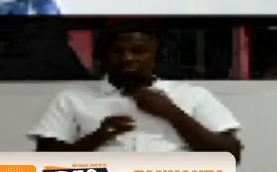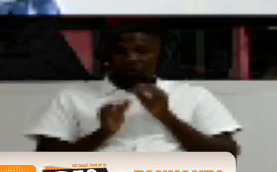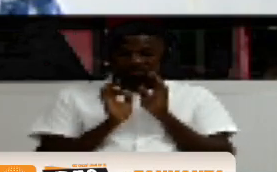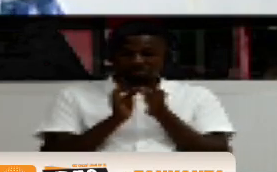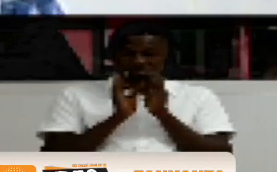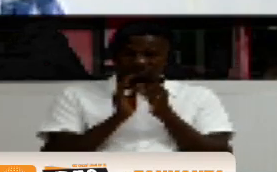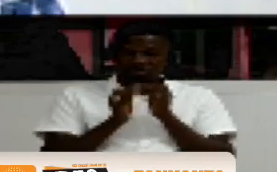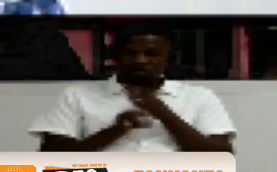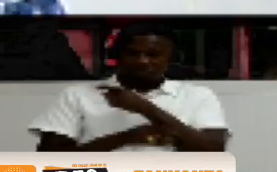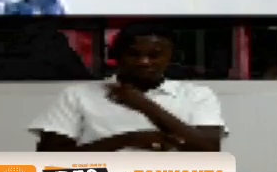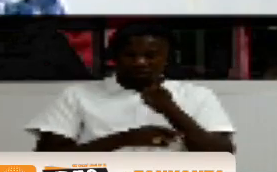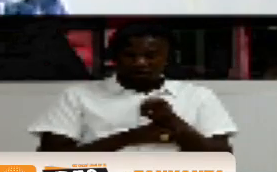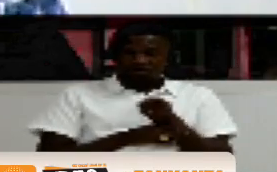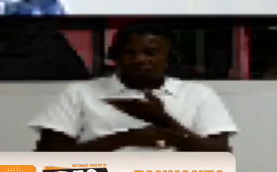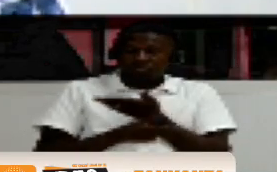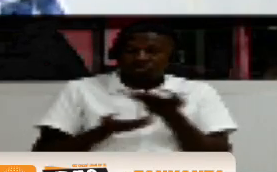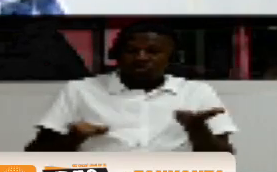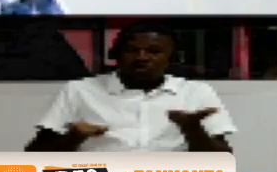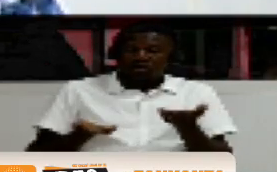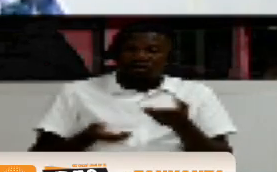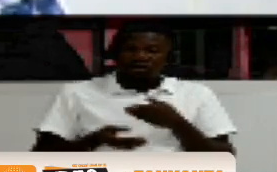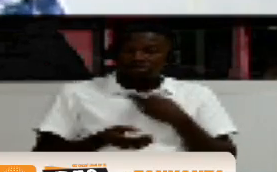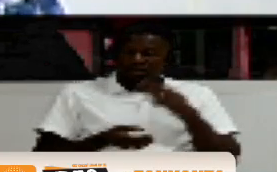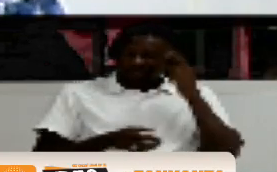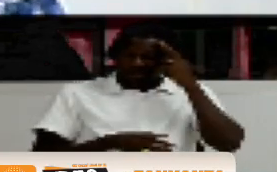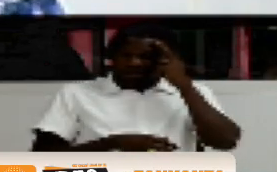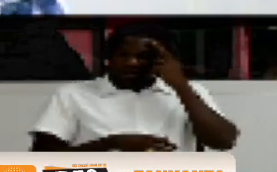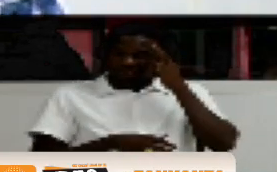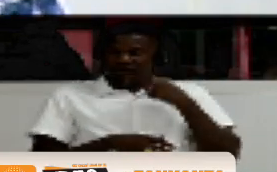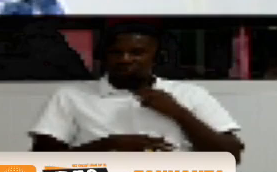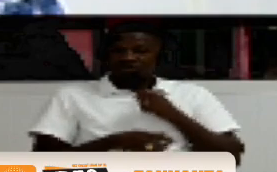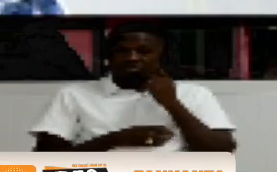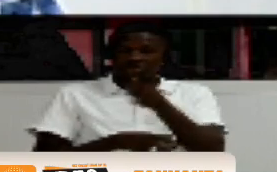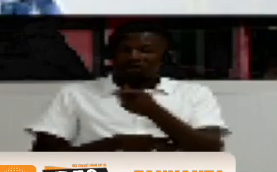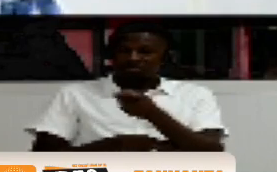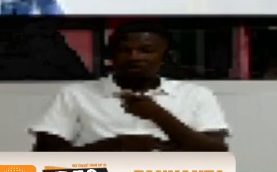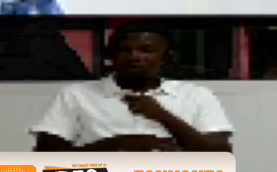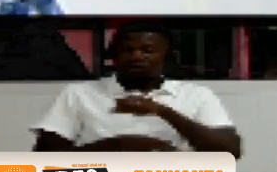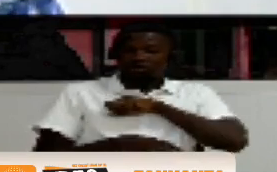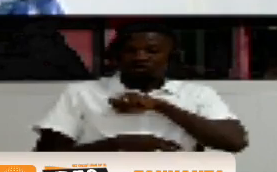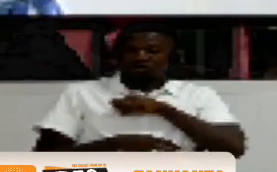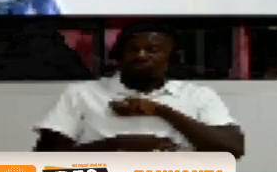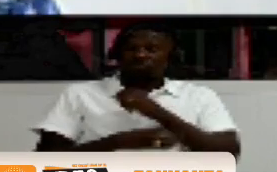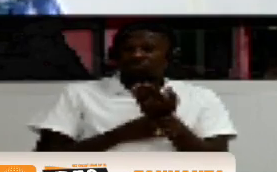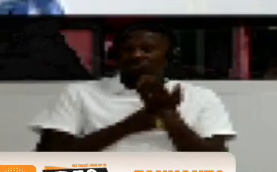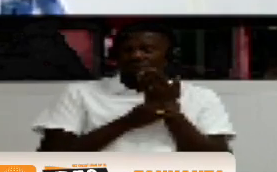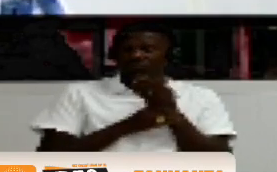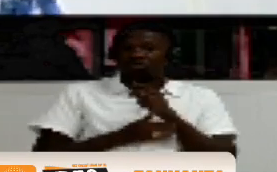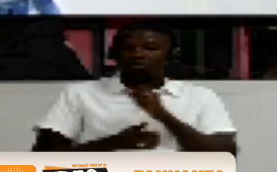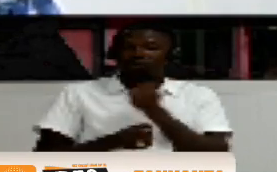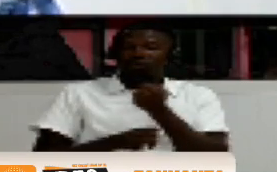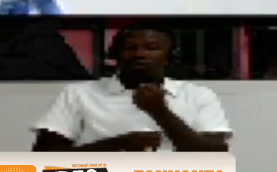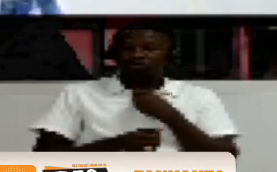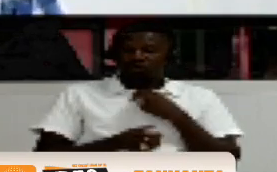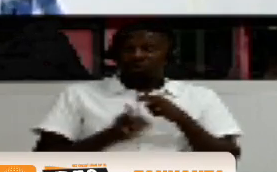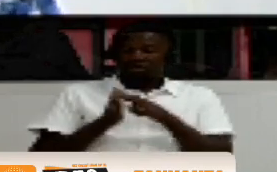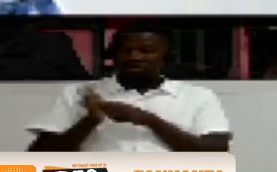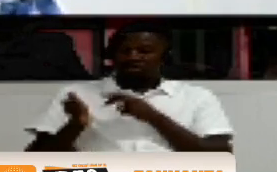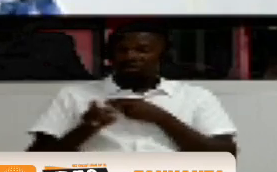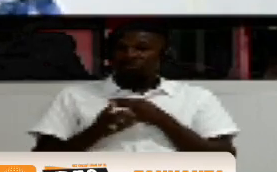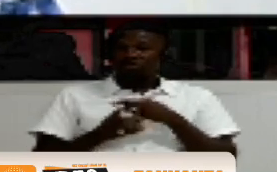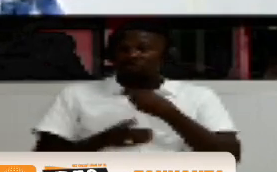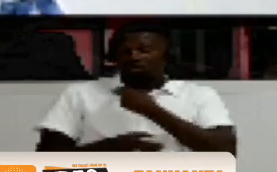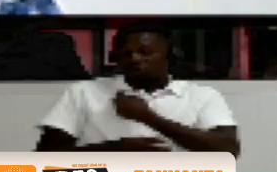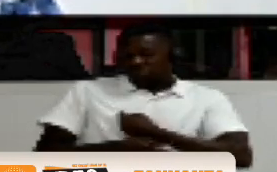them why he decided to pay for on his own, because we needed that operations